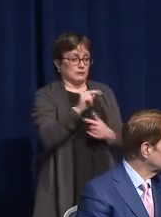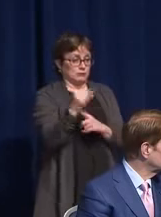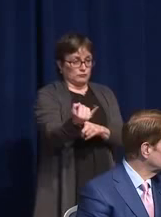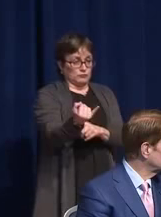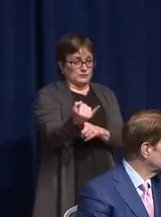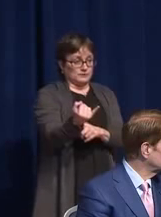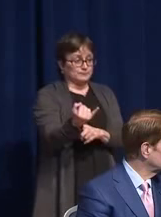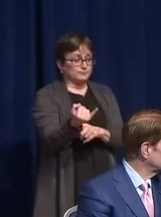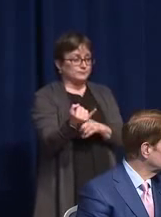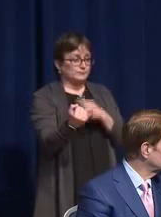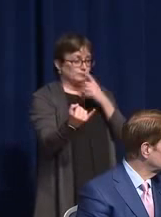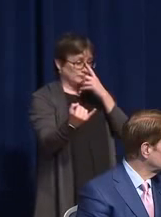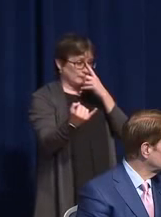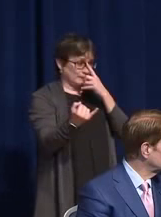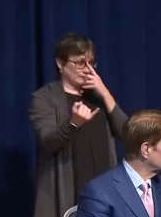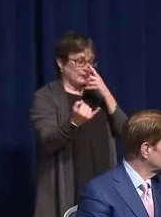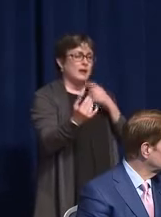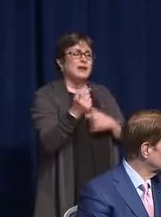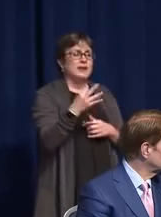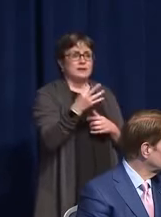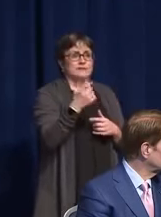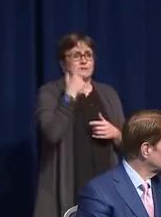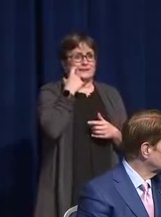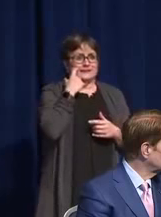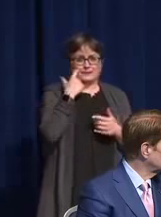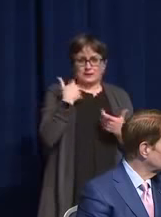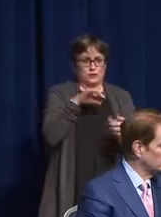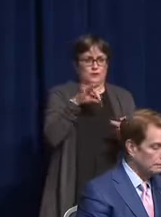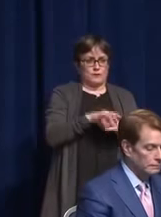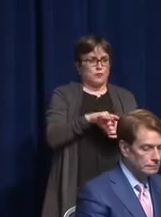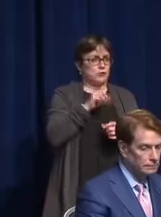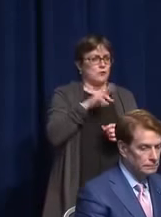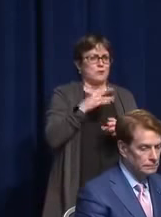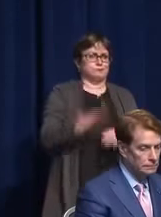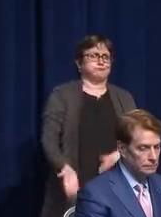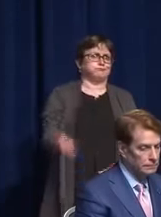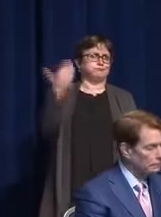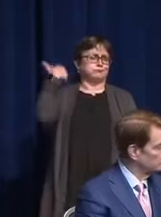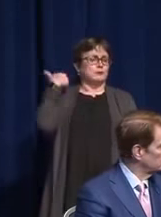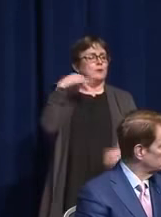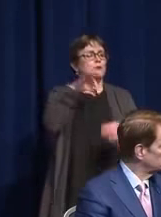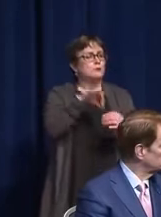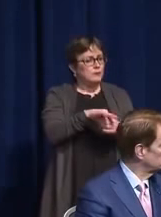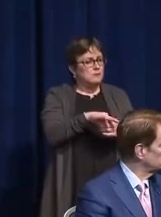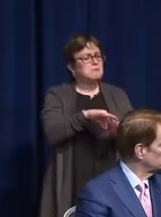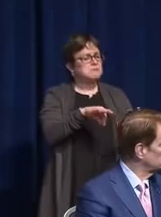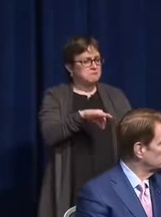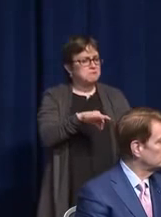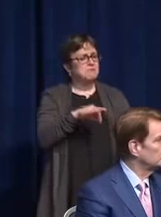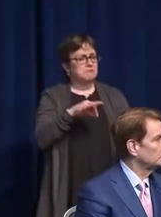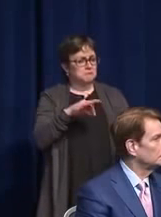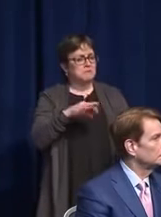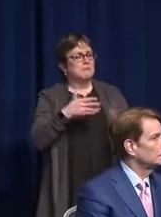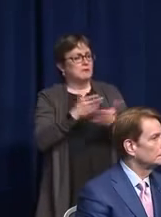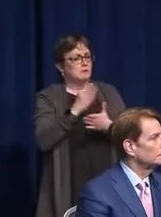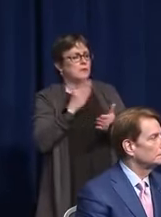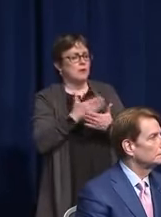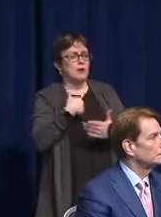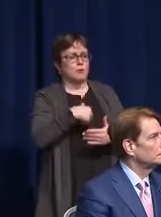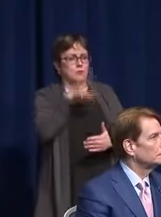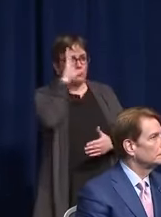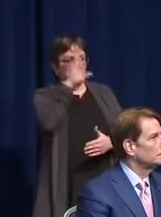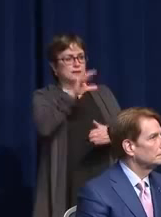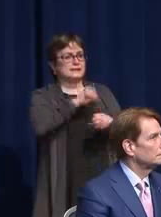have voted recently or not, do know that you will be sent a mail-in ballot for